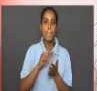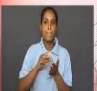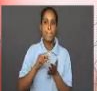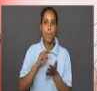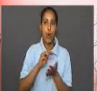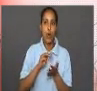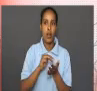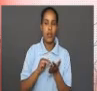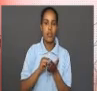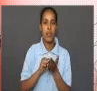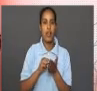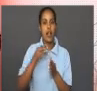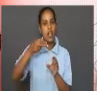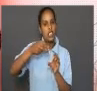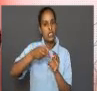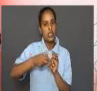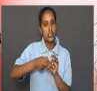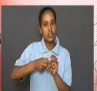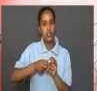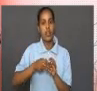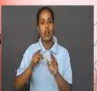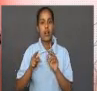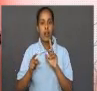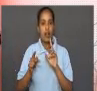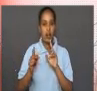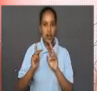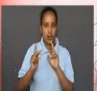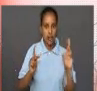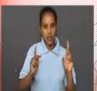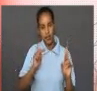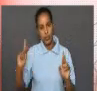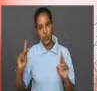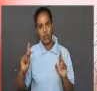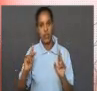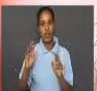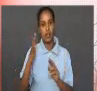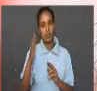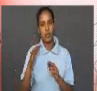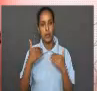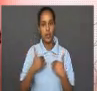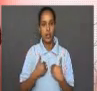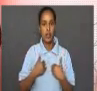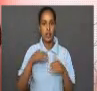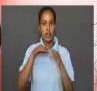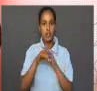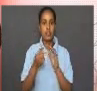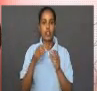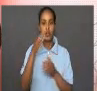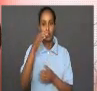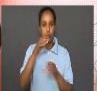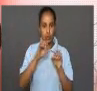of gaseous reactants and products and species present in the